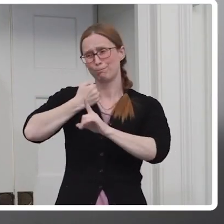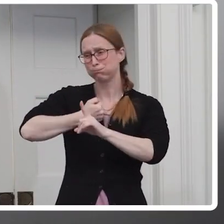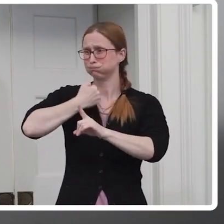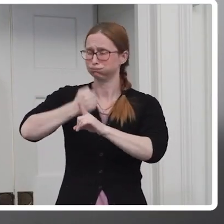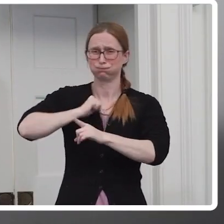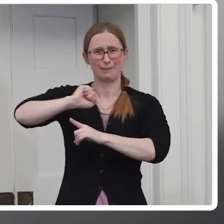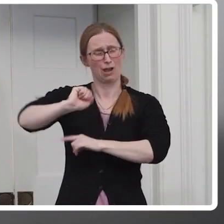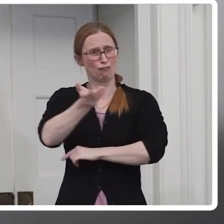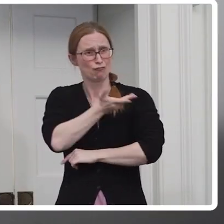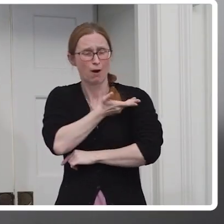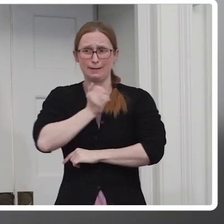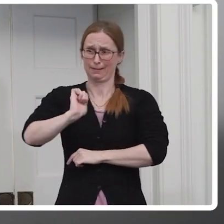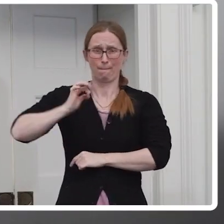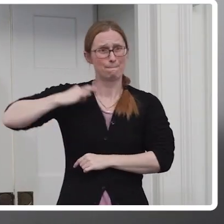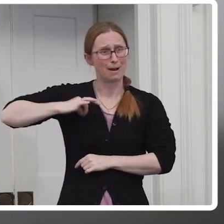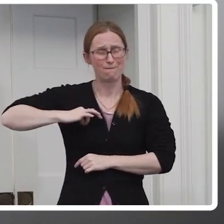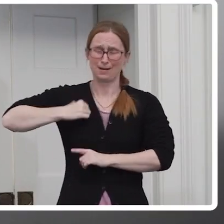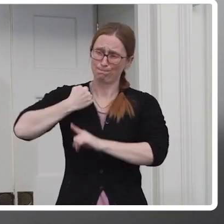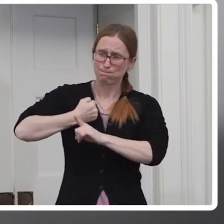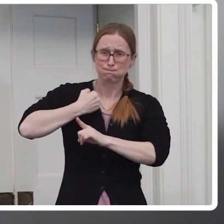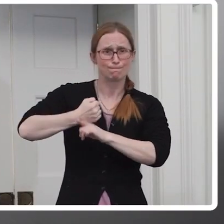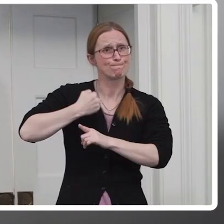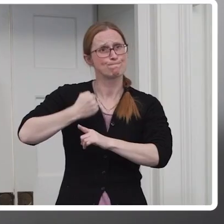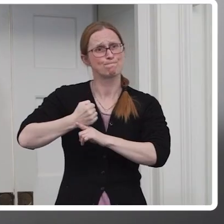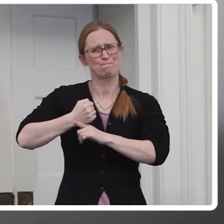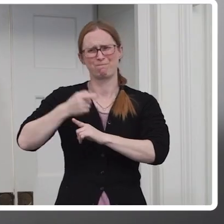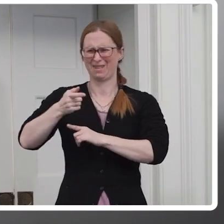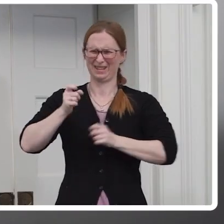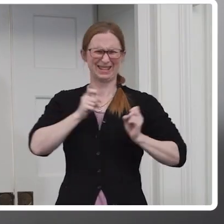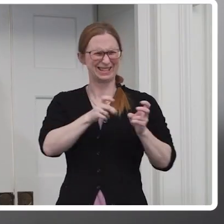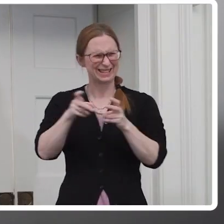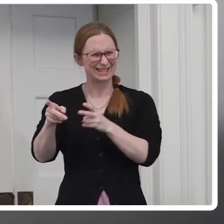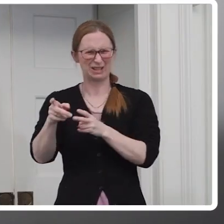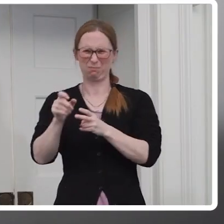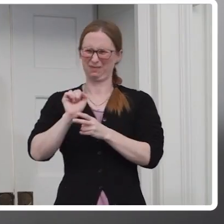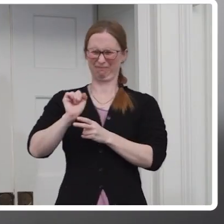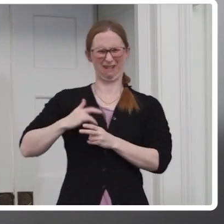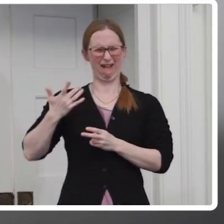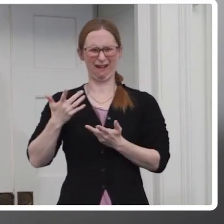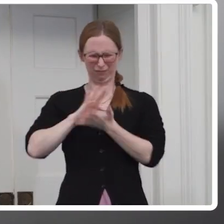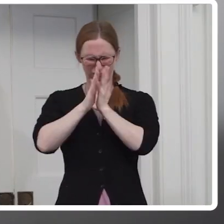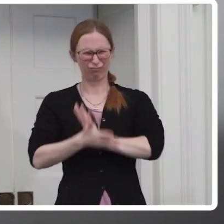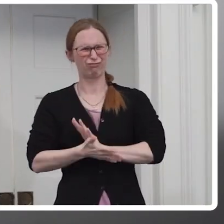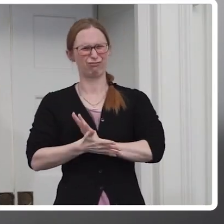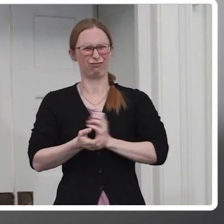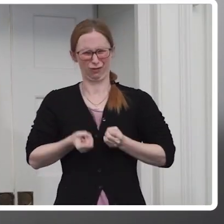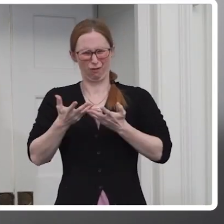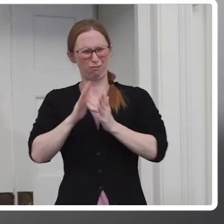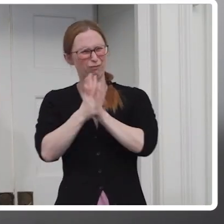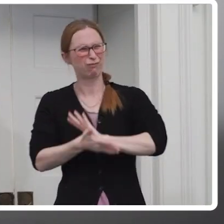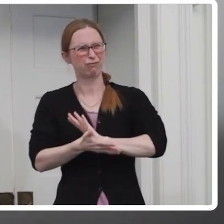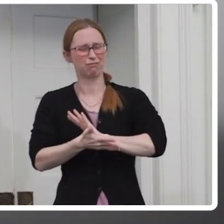renewed attacks on our rights and our access to benefits, with systems that continue to devalue our lives and our